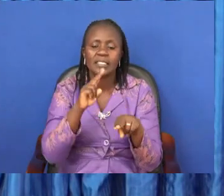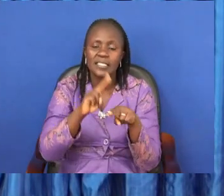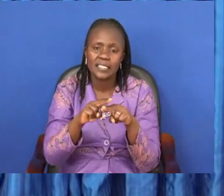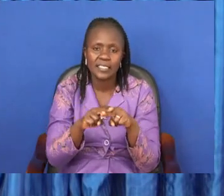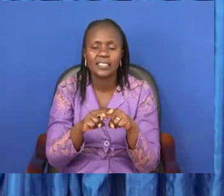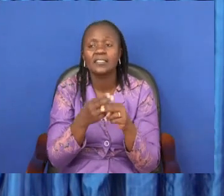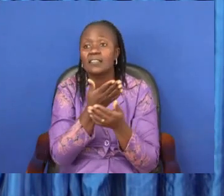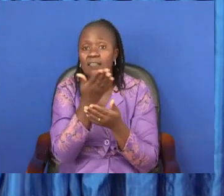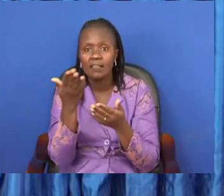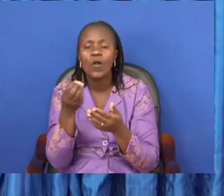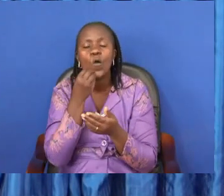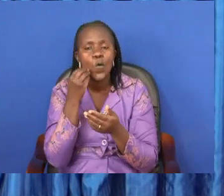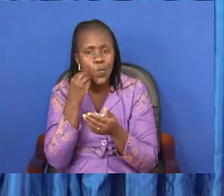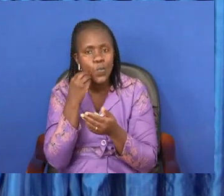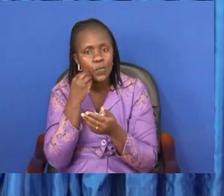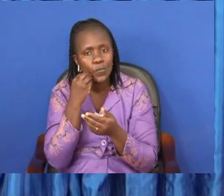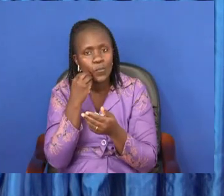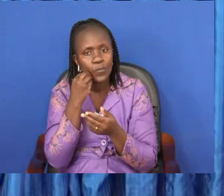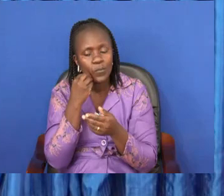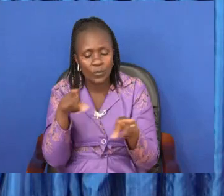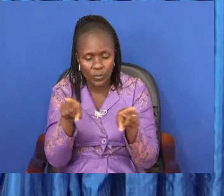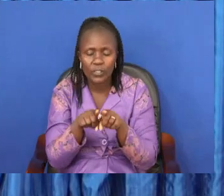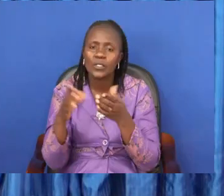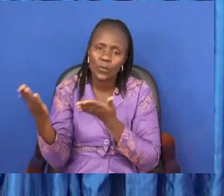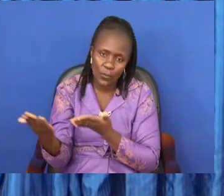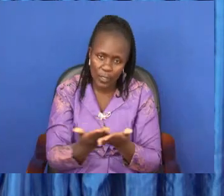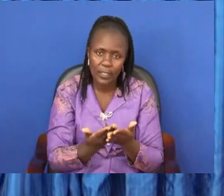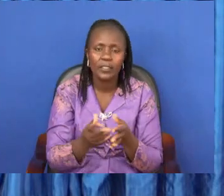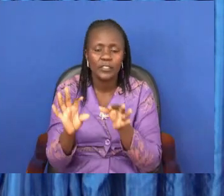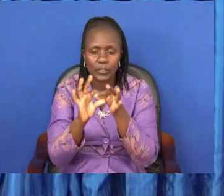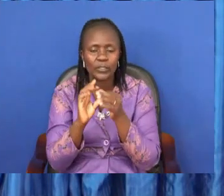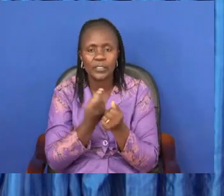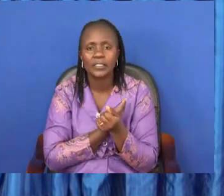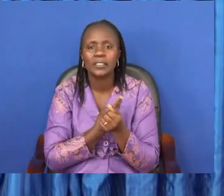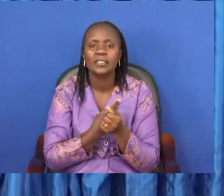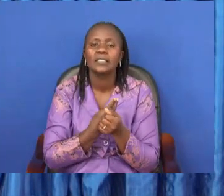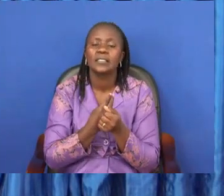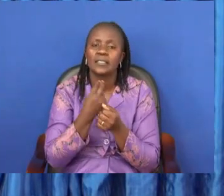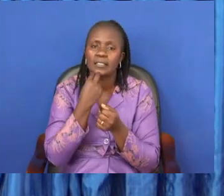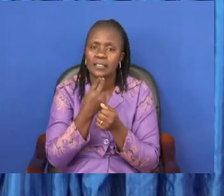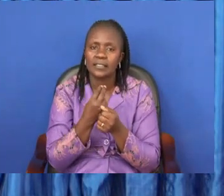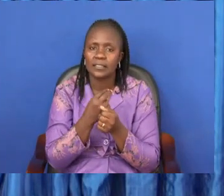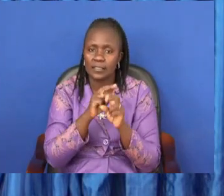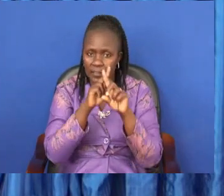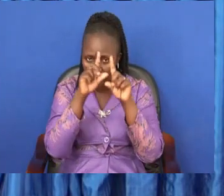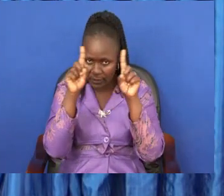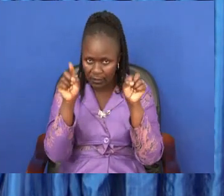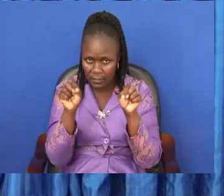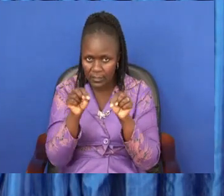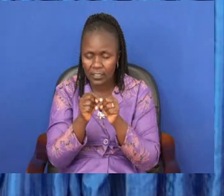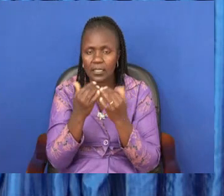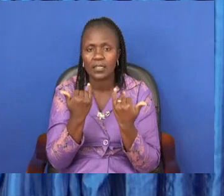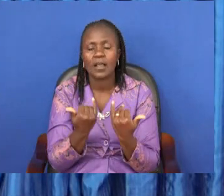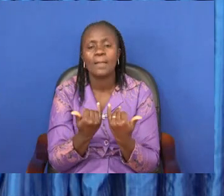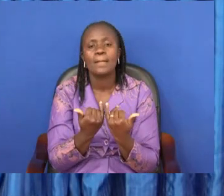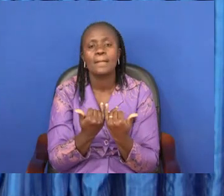seated at home, you are also welcome to join us because you can just see in the screen. And